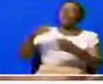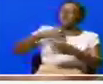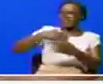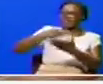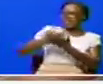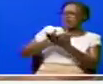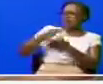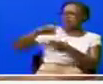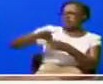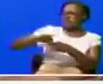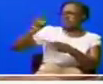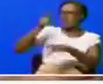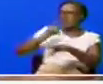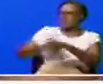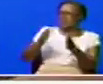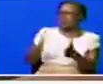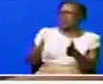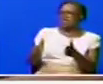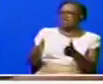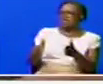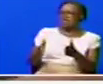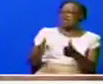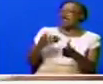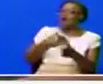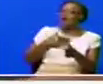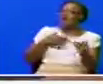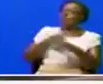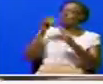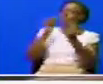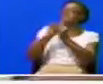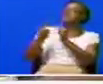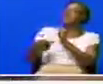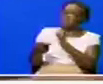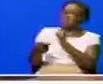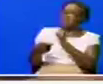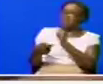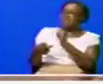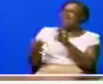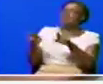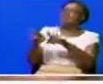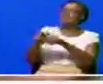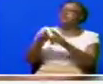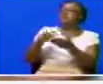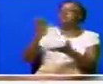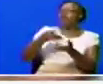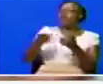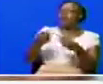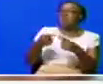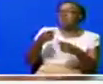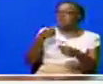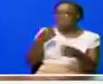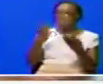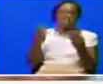votes. For the first timers to get over 10,000 and still more coming, I would say it's